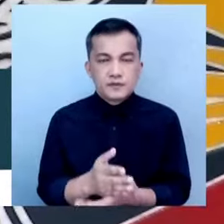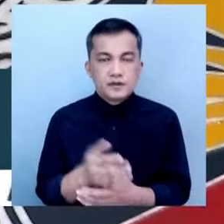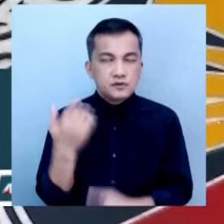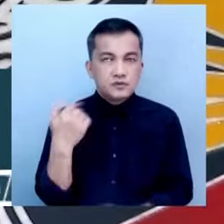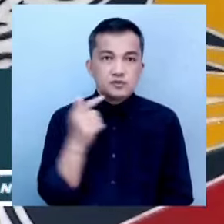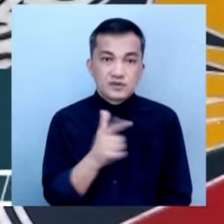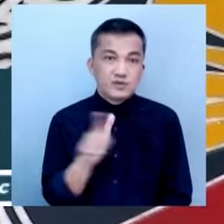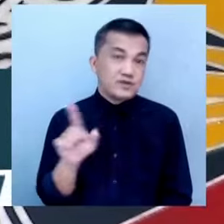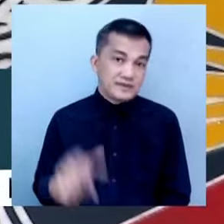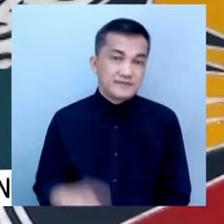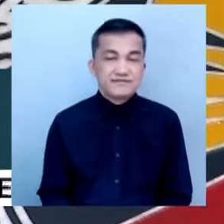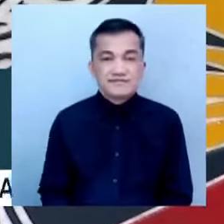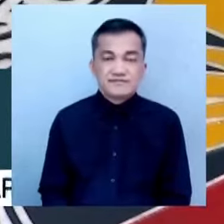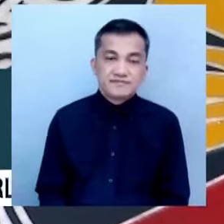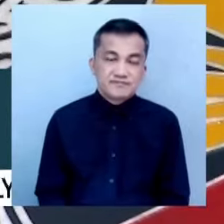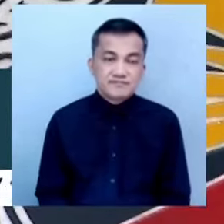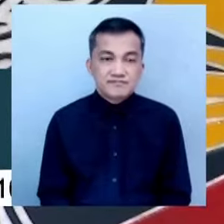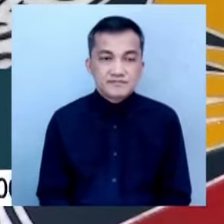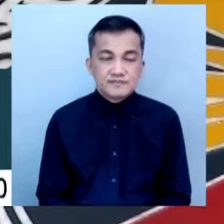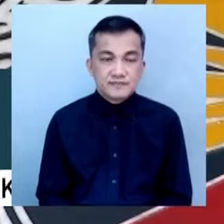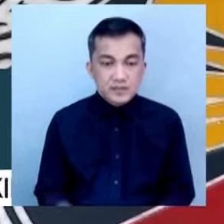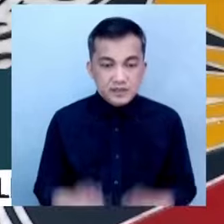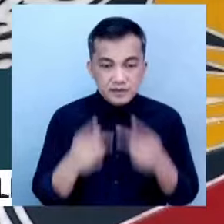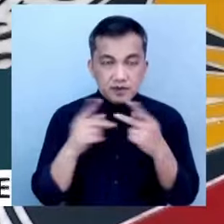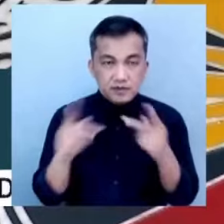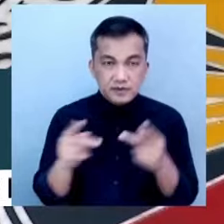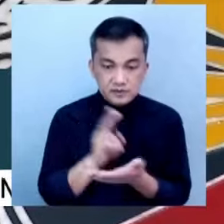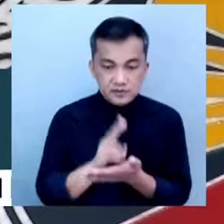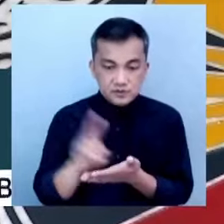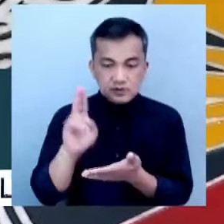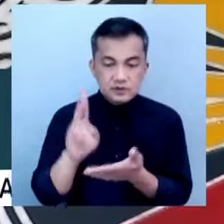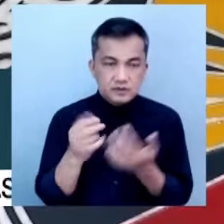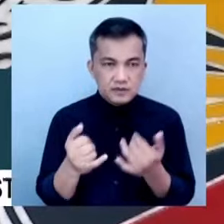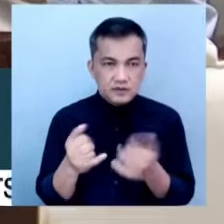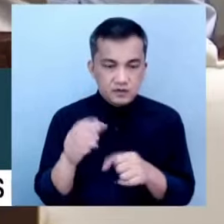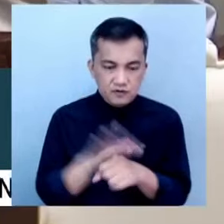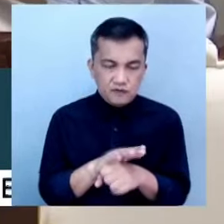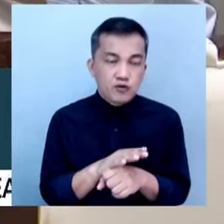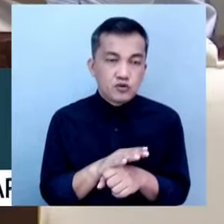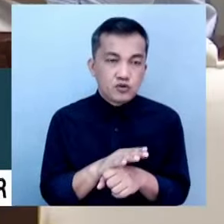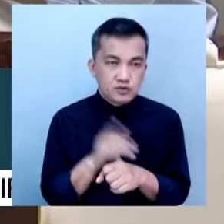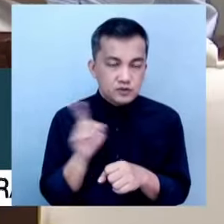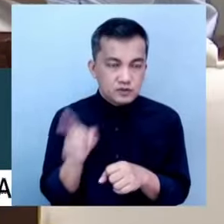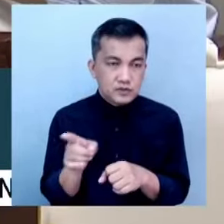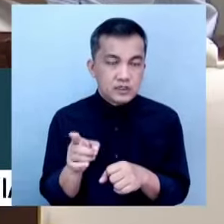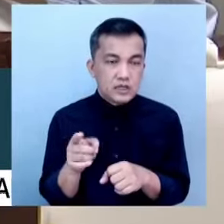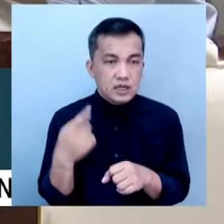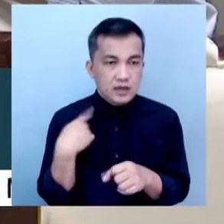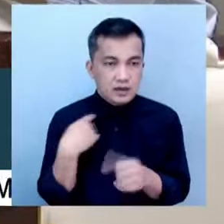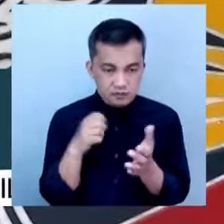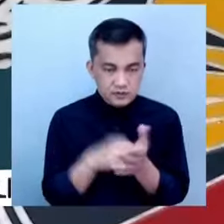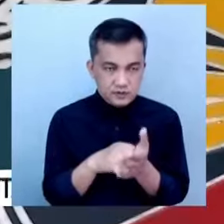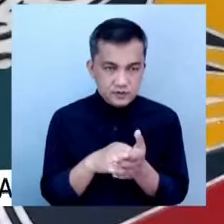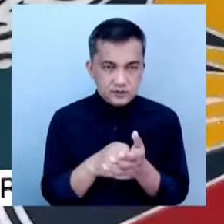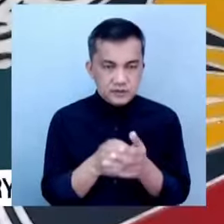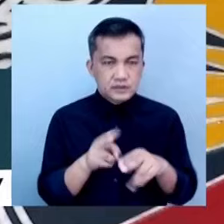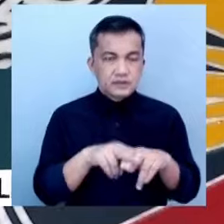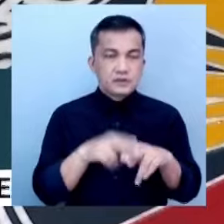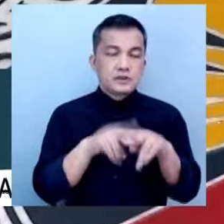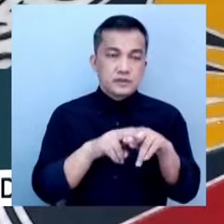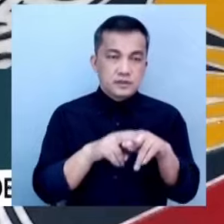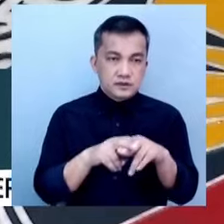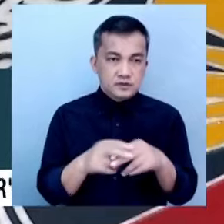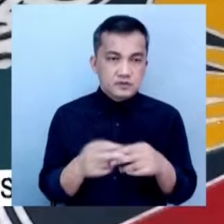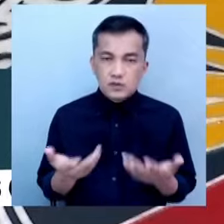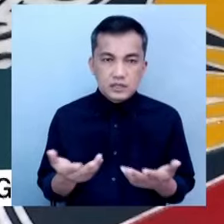2021. The public universities now have full capacity because their enrollment has increased. And therefore, there is no